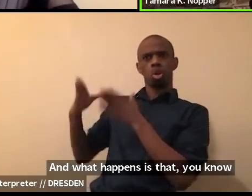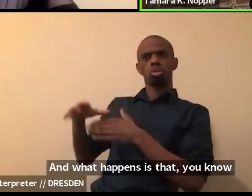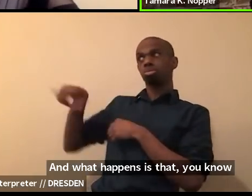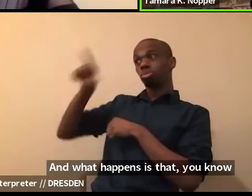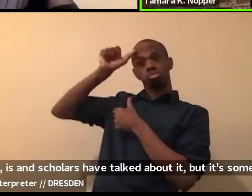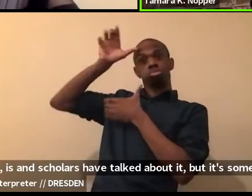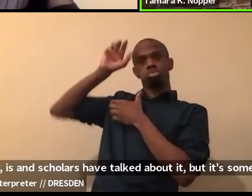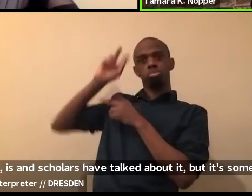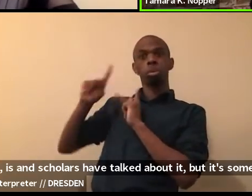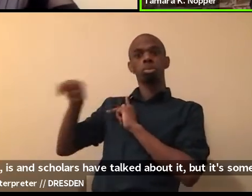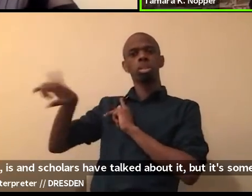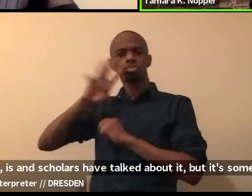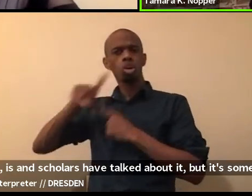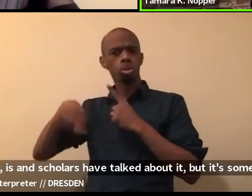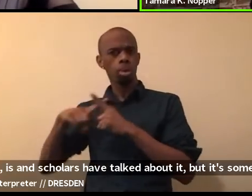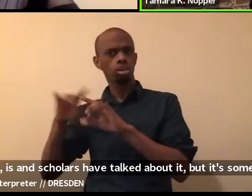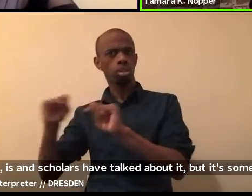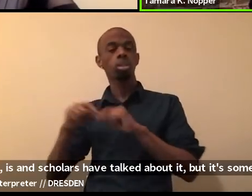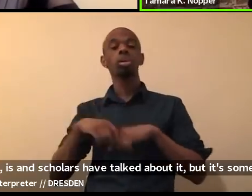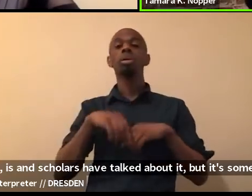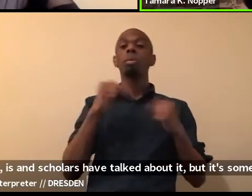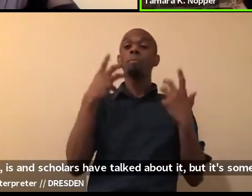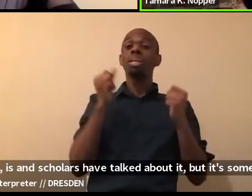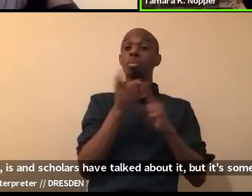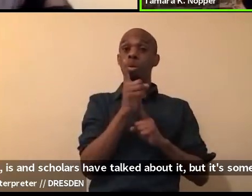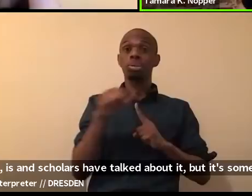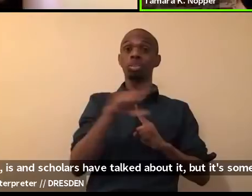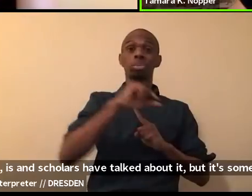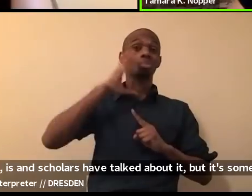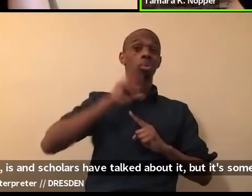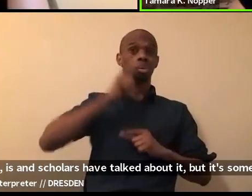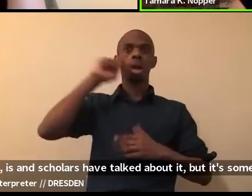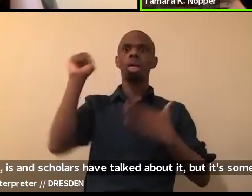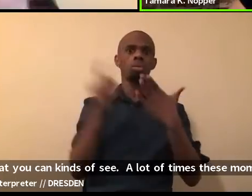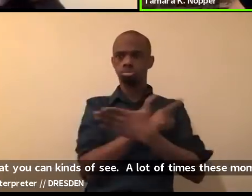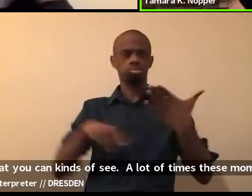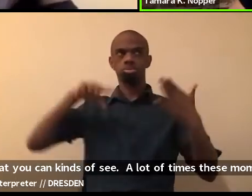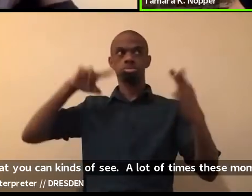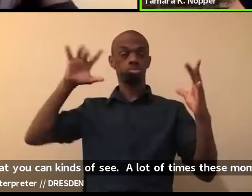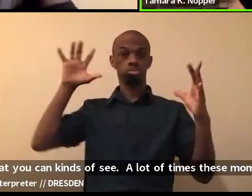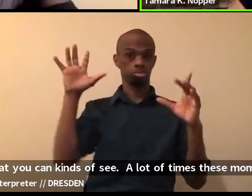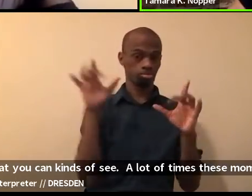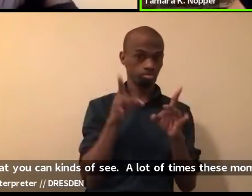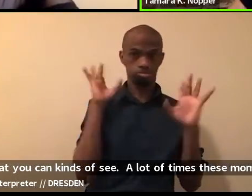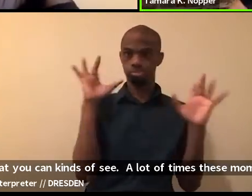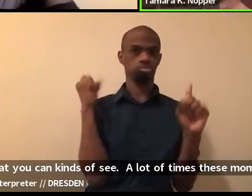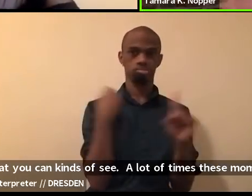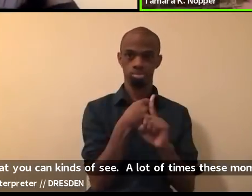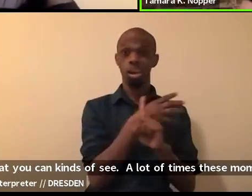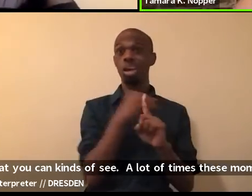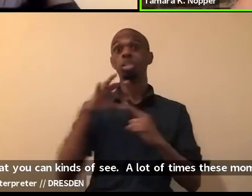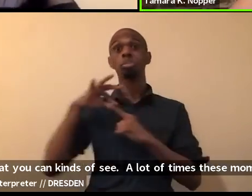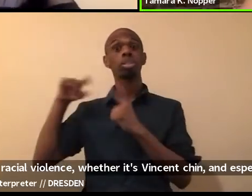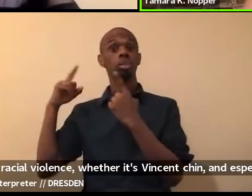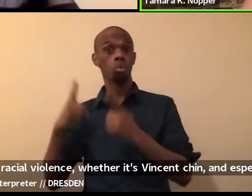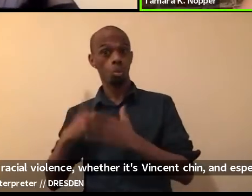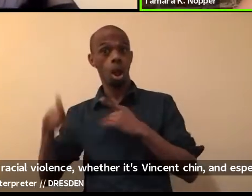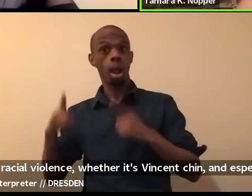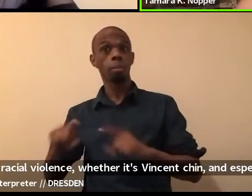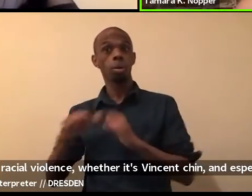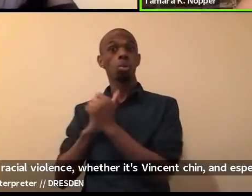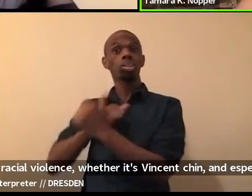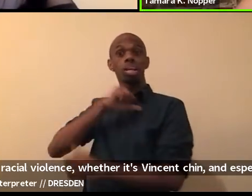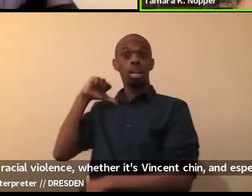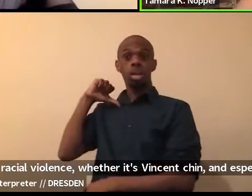these moments of racial violence, whether it was Vincent Chin, and especially what's happening with Atlanta, right, is those become kind of